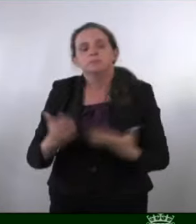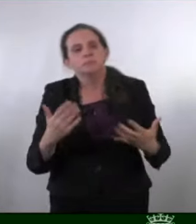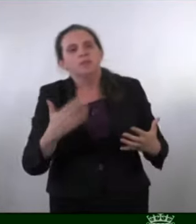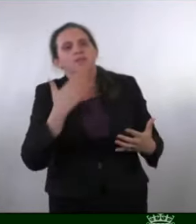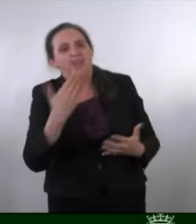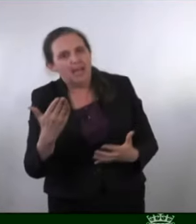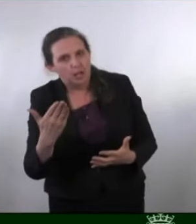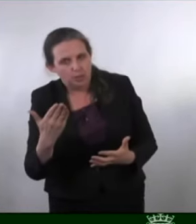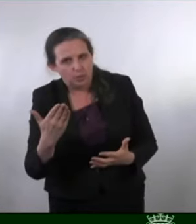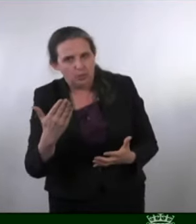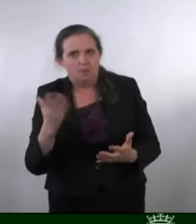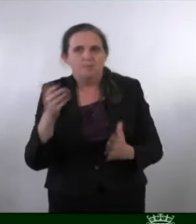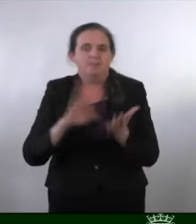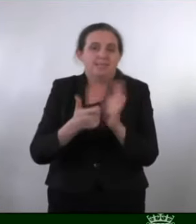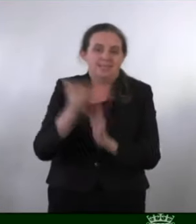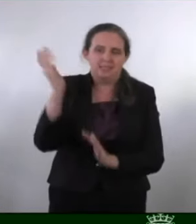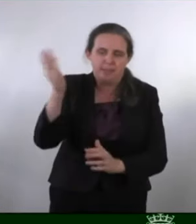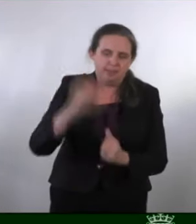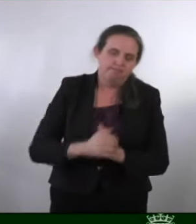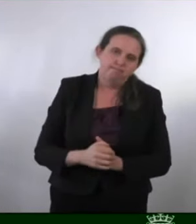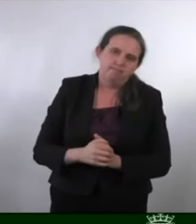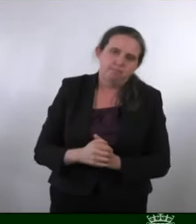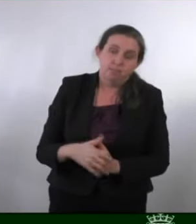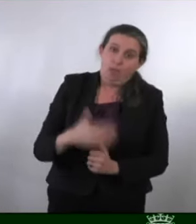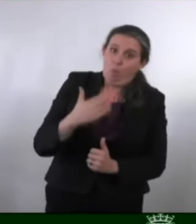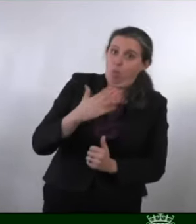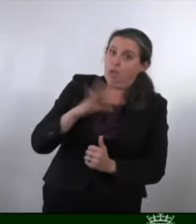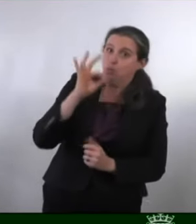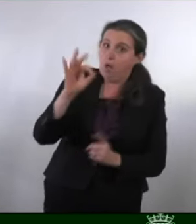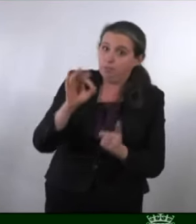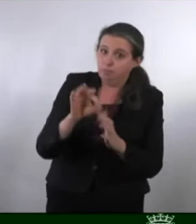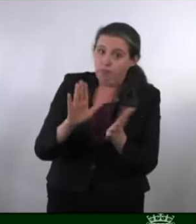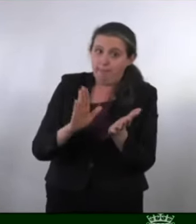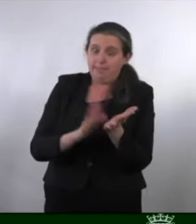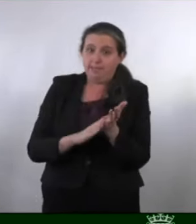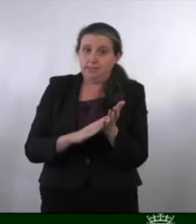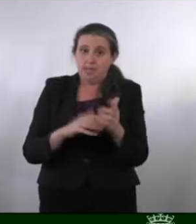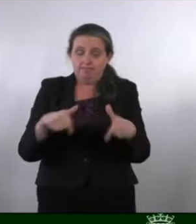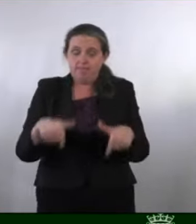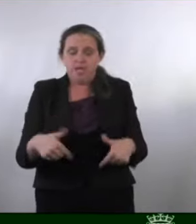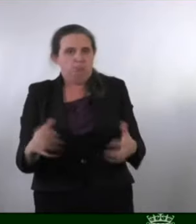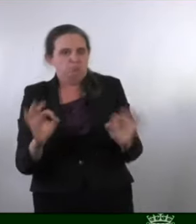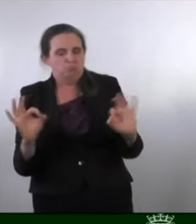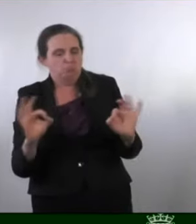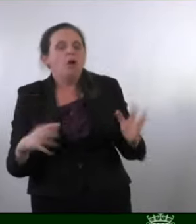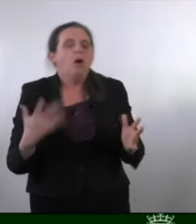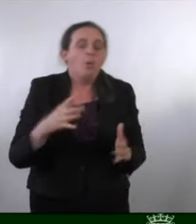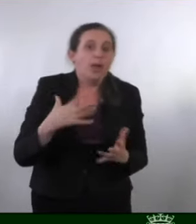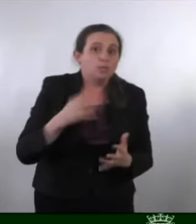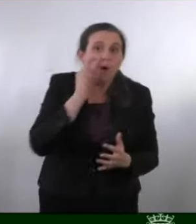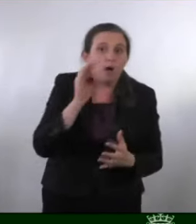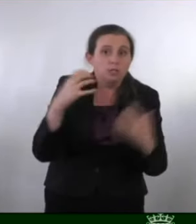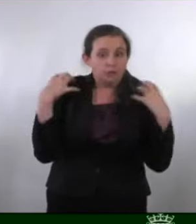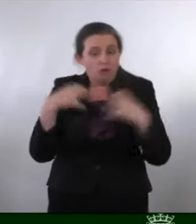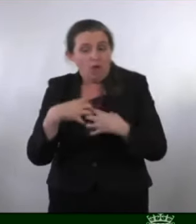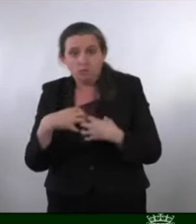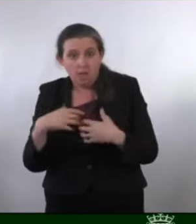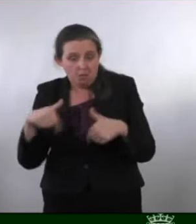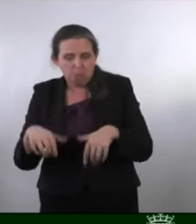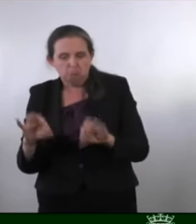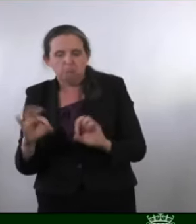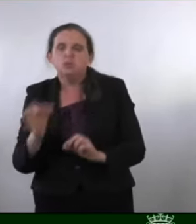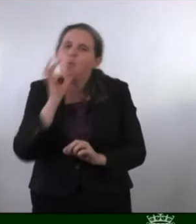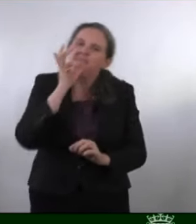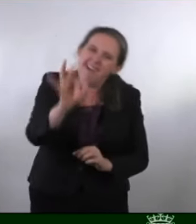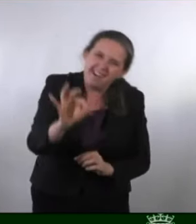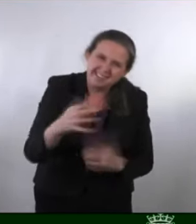State, with the infection rates still high across the North East, it's looking likely that the region will come